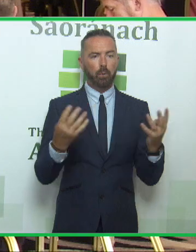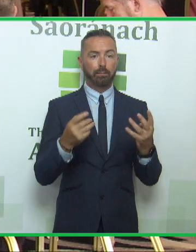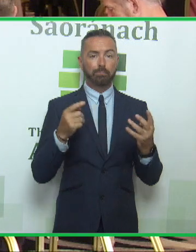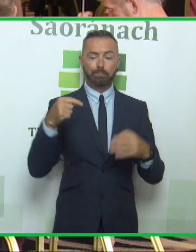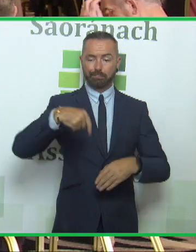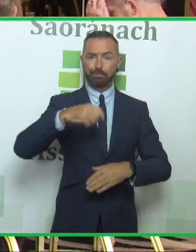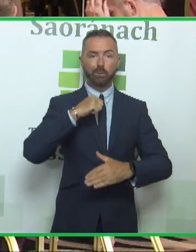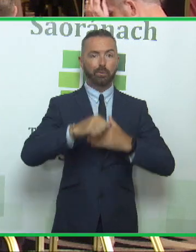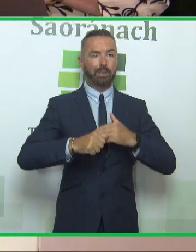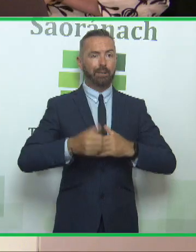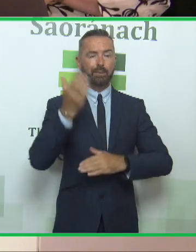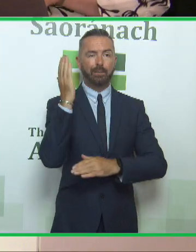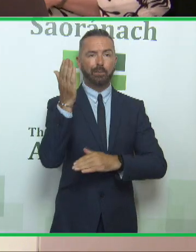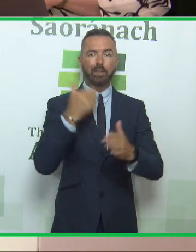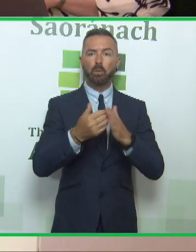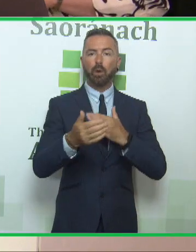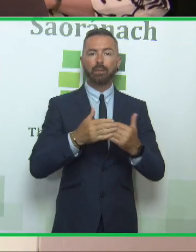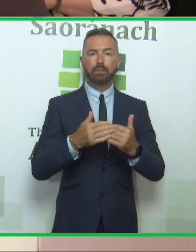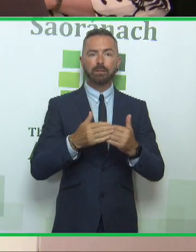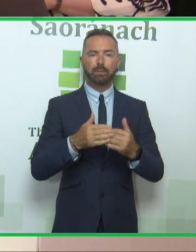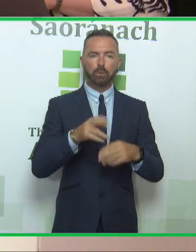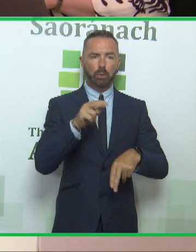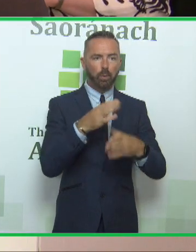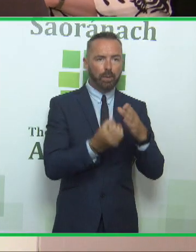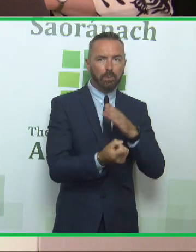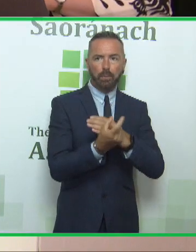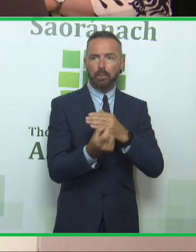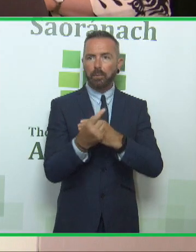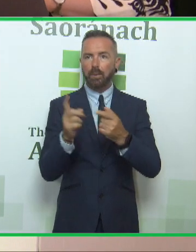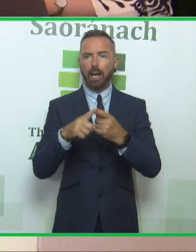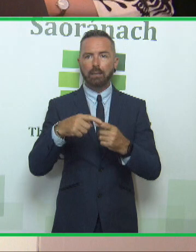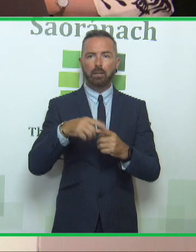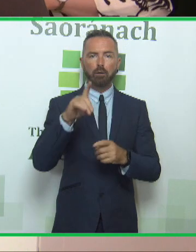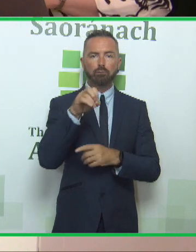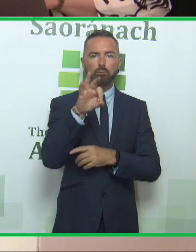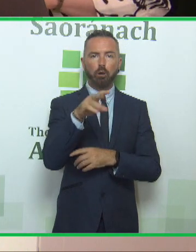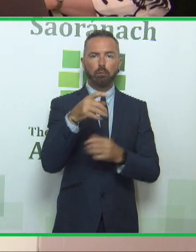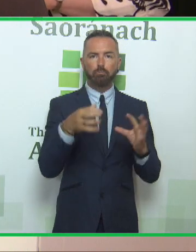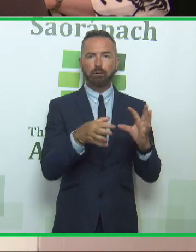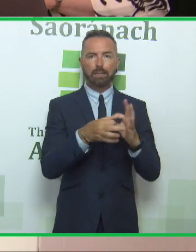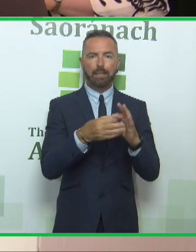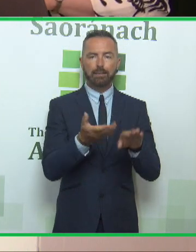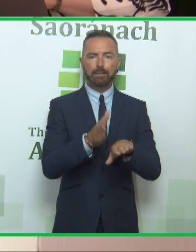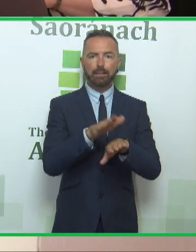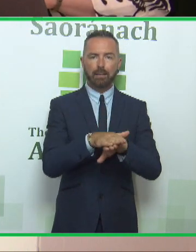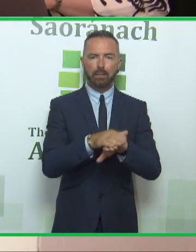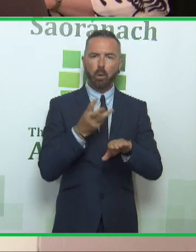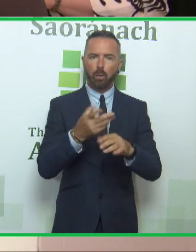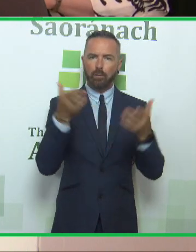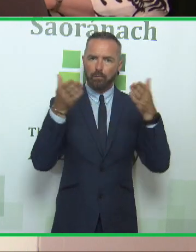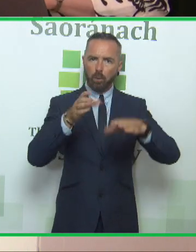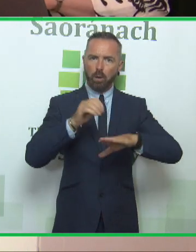to present to you trends in drug-related deaths. This is provisional data, and I'm going to very much focus on